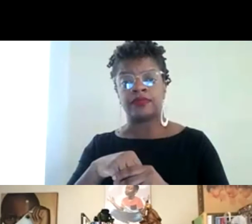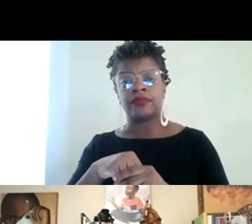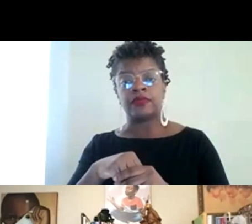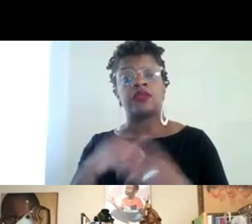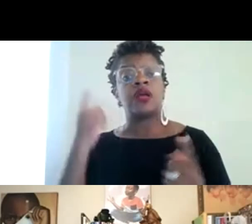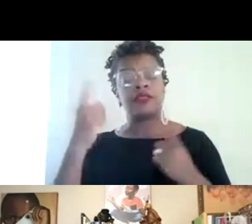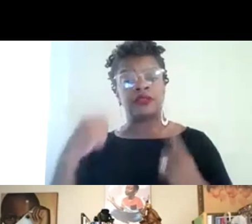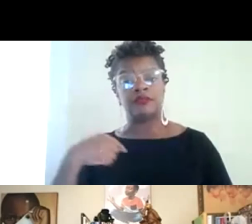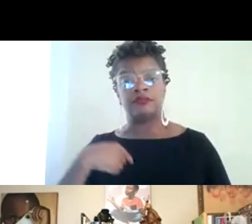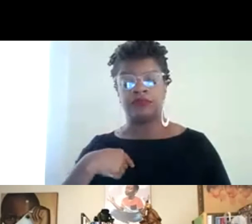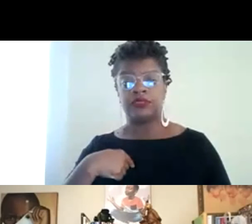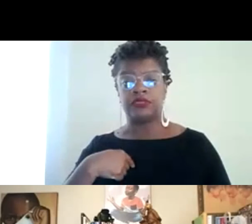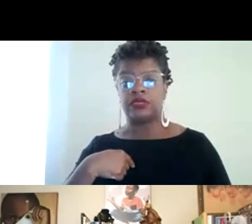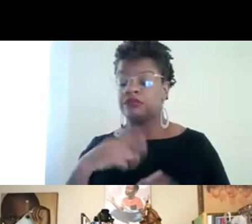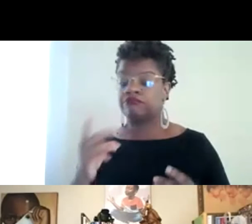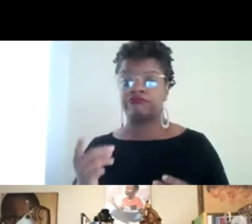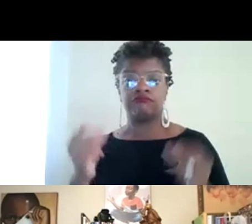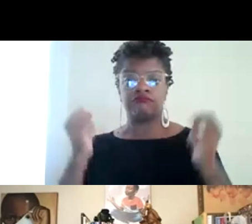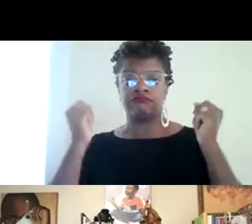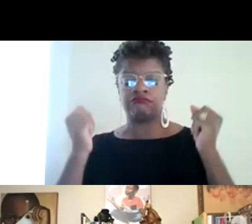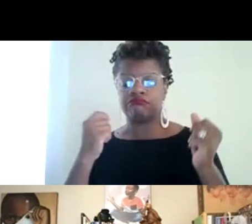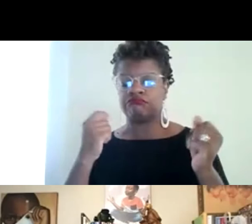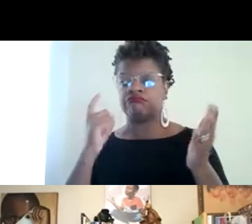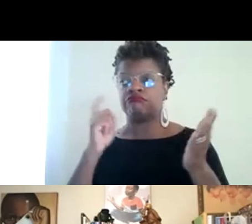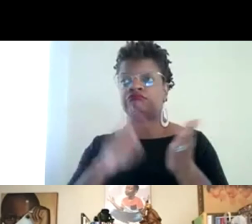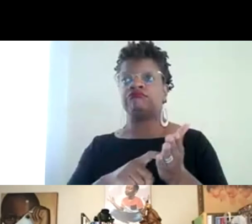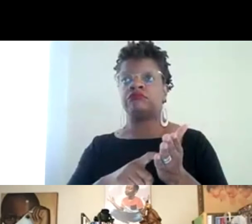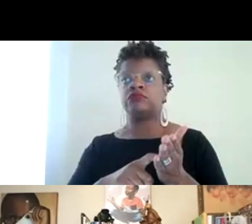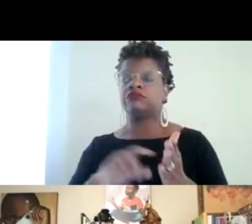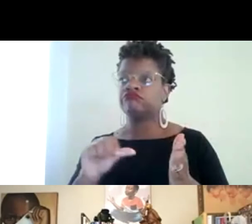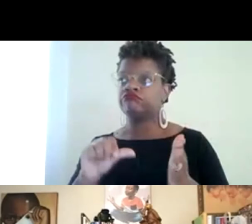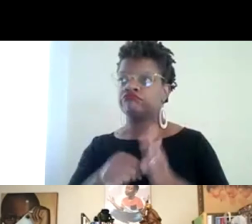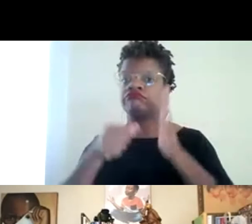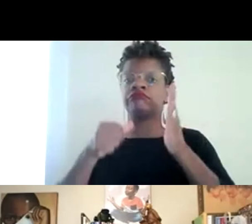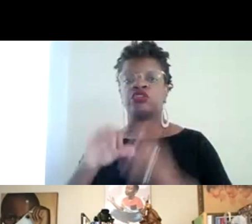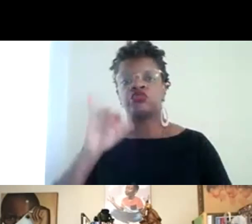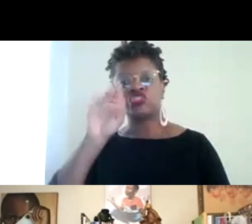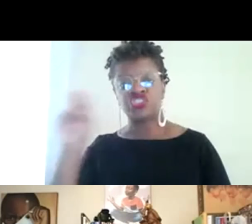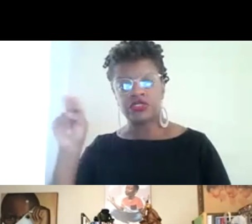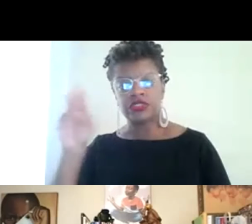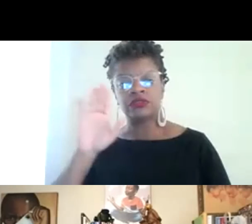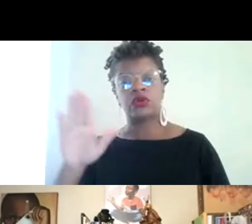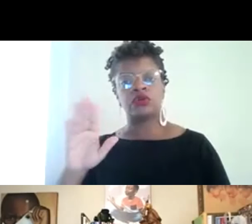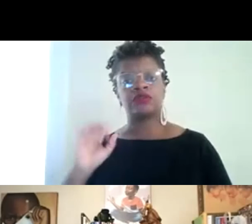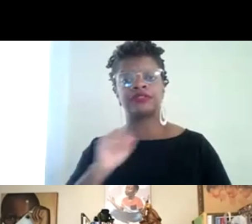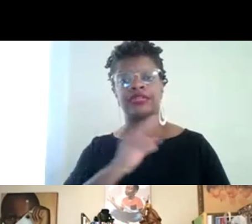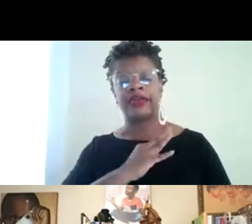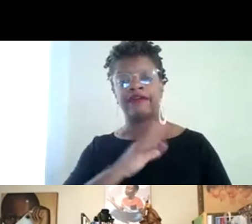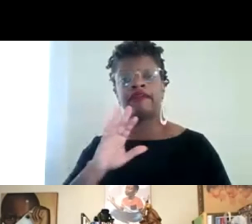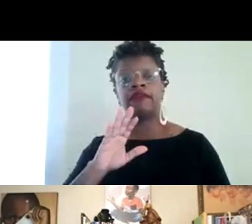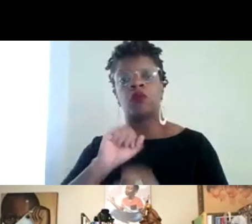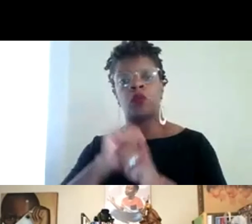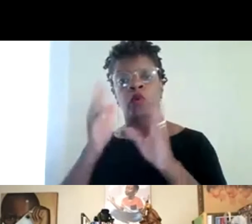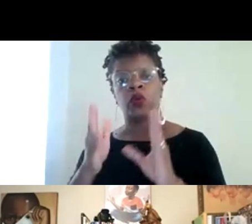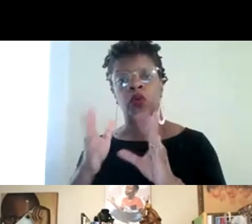was impressed right from the start when I met with Jen and her colleagues to learn about